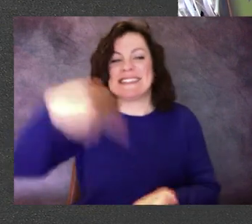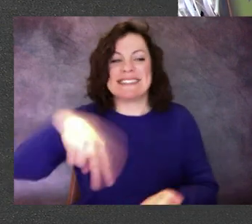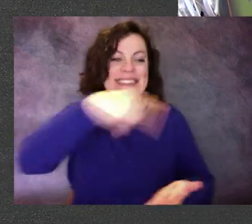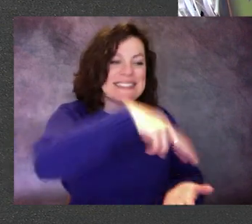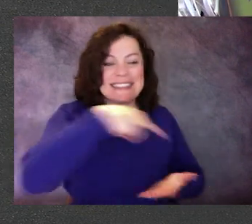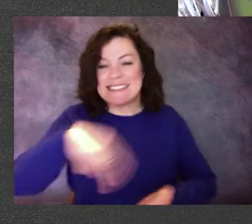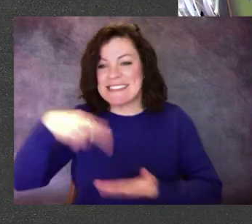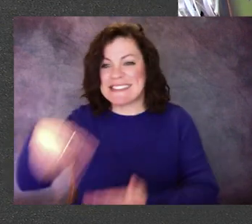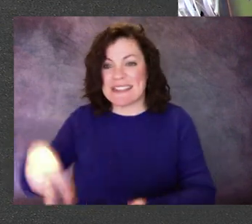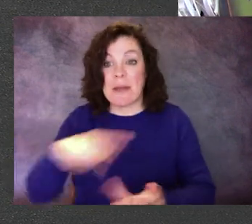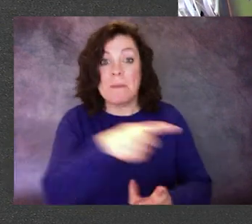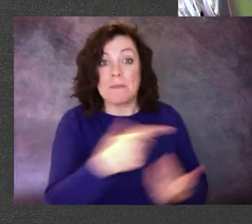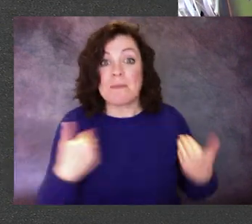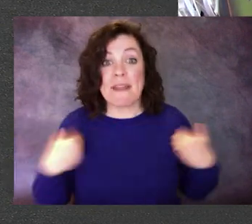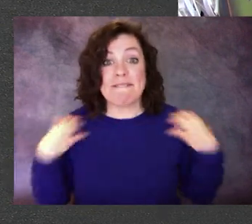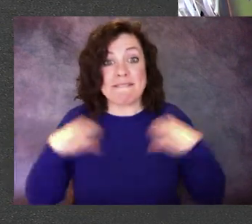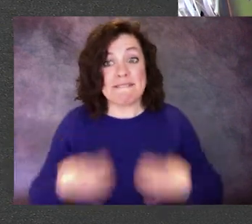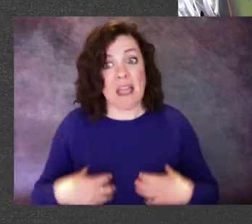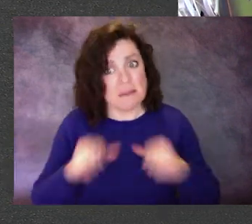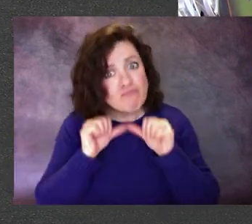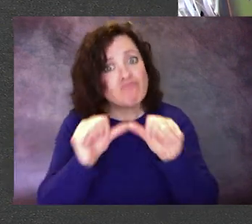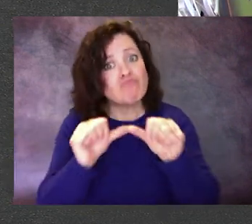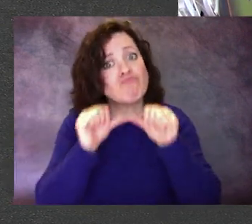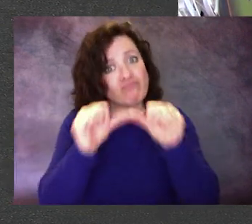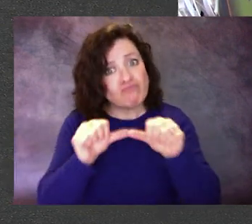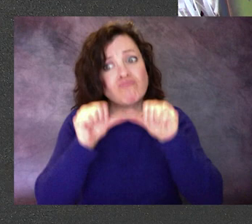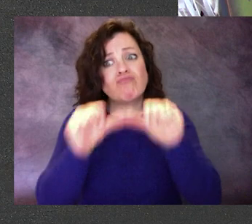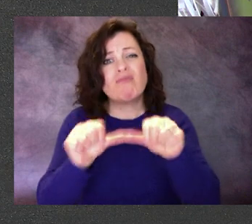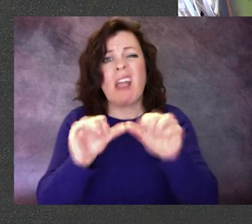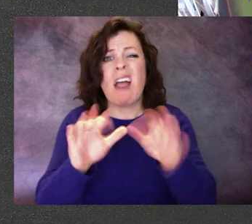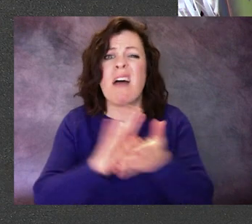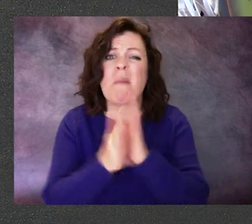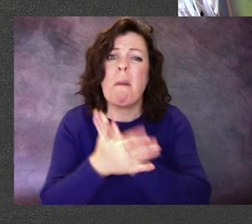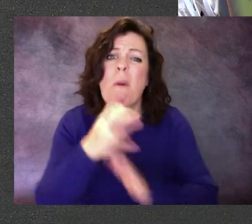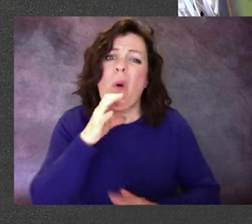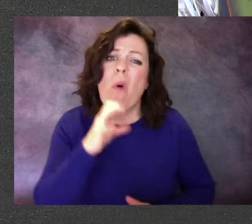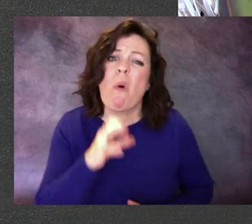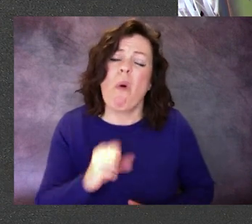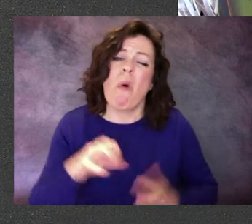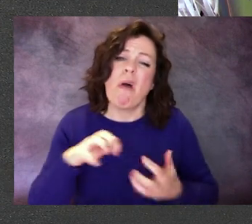Joseph had a little vest. It got old and worn.